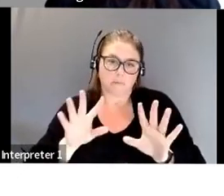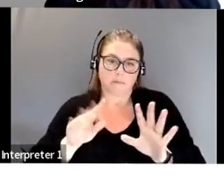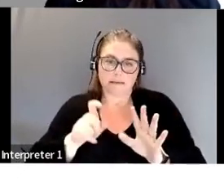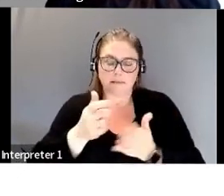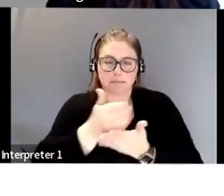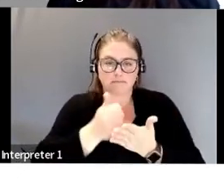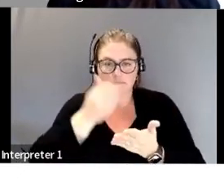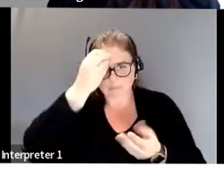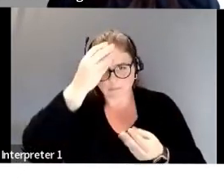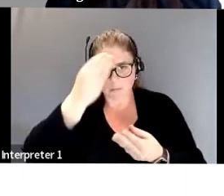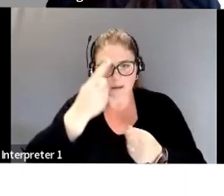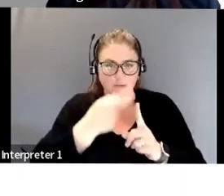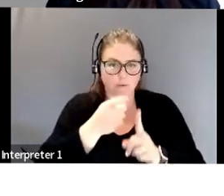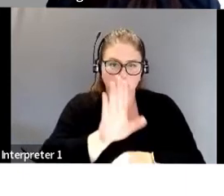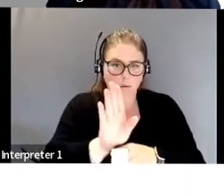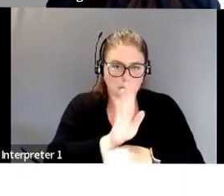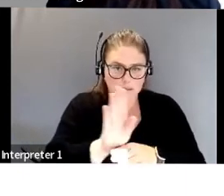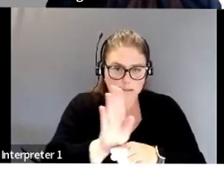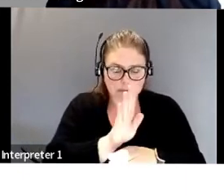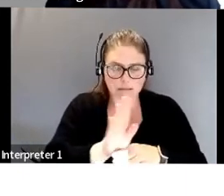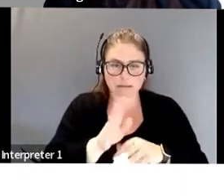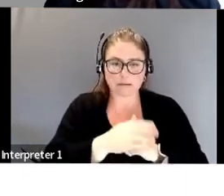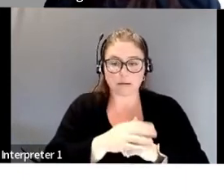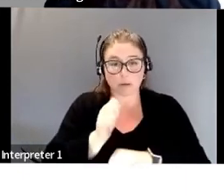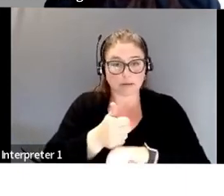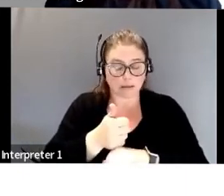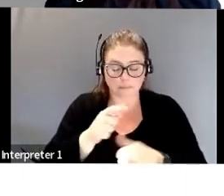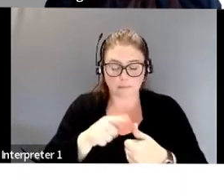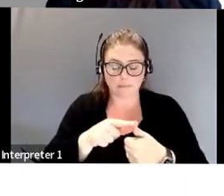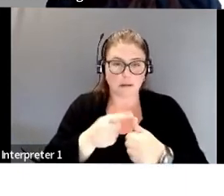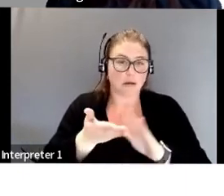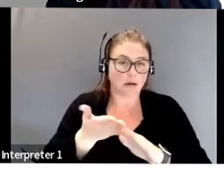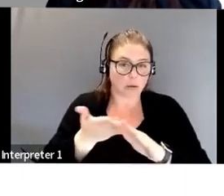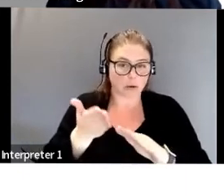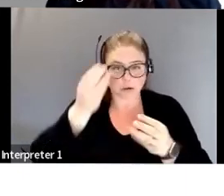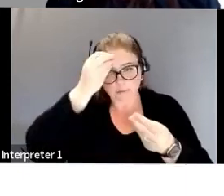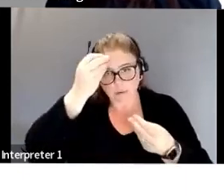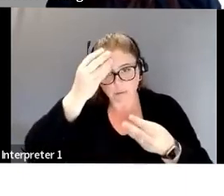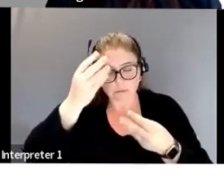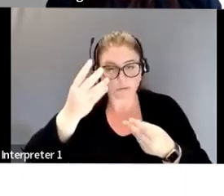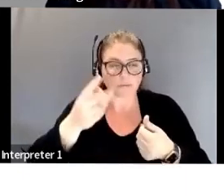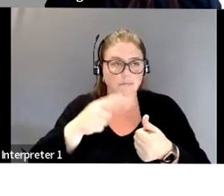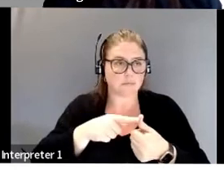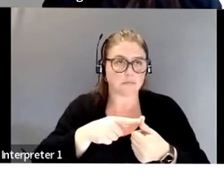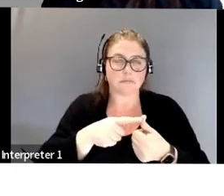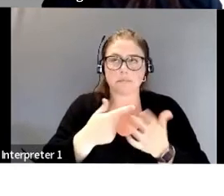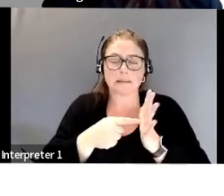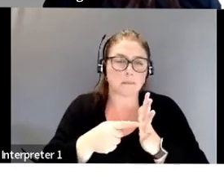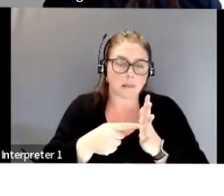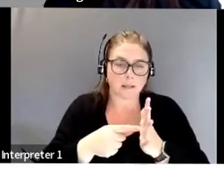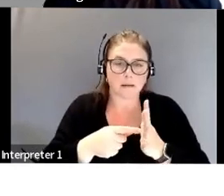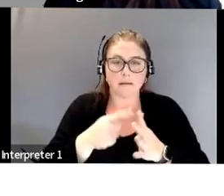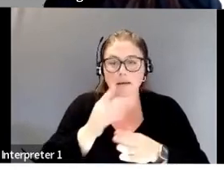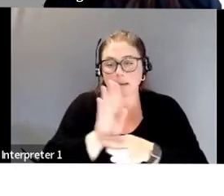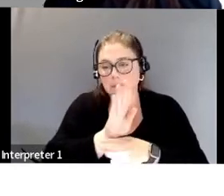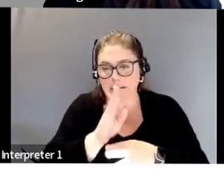of actually setting up Pocketed, we will need your basic operational information. So this will include, for example, your